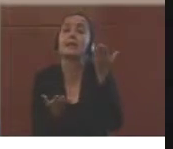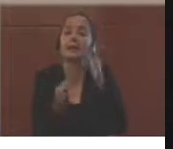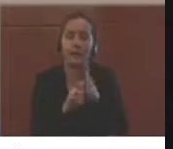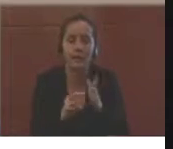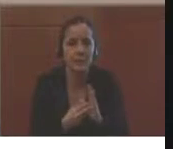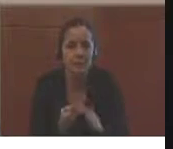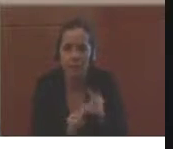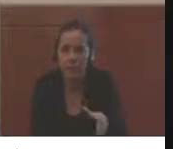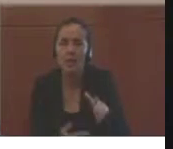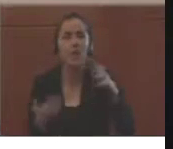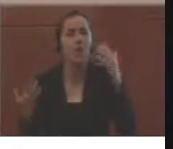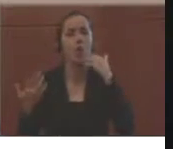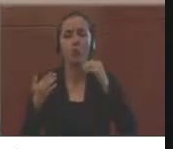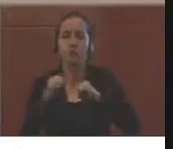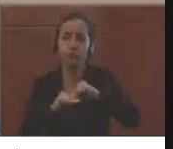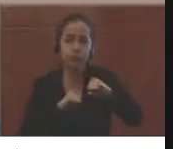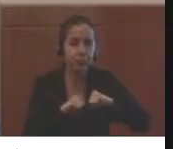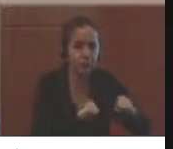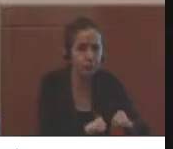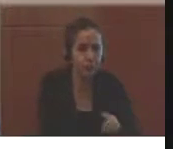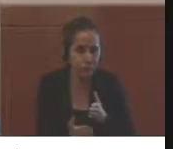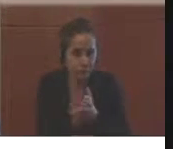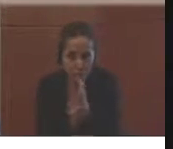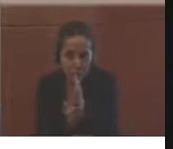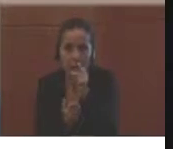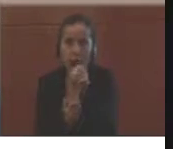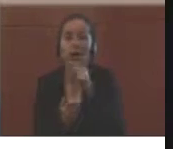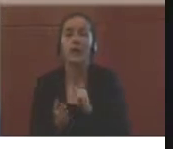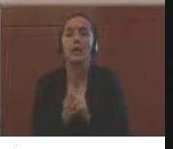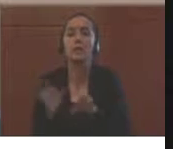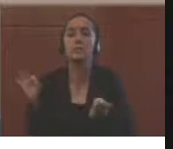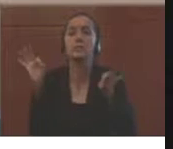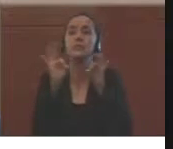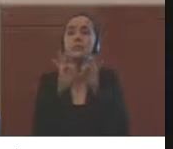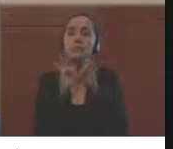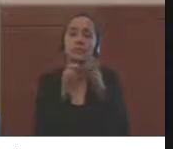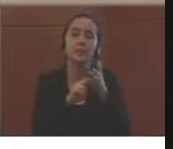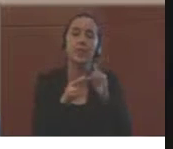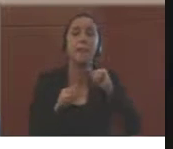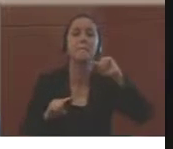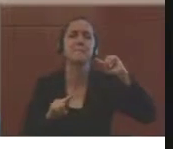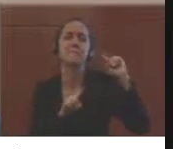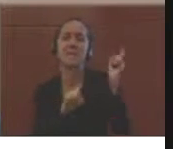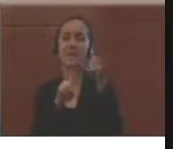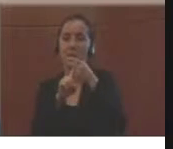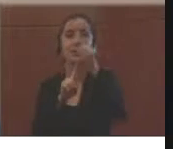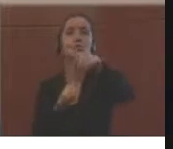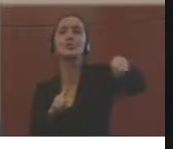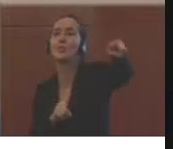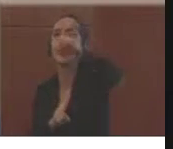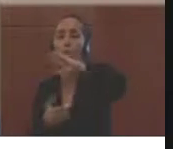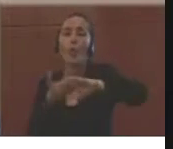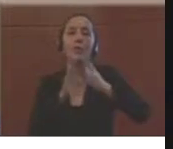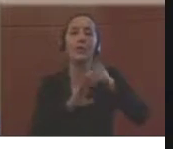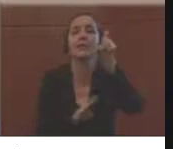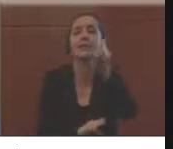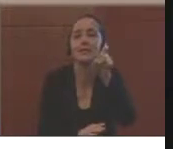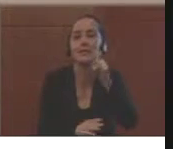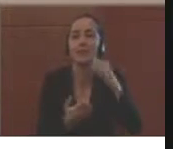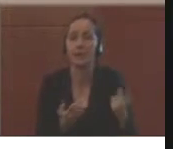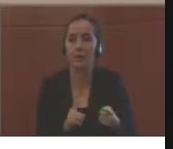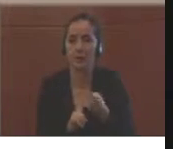for monitoring and follow-up, with particular emphasis on the priorities of communities and countries.